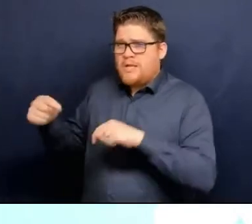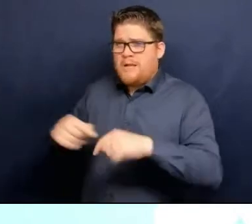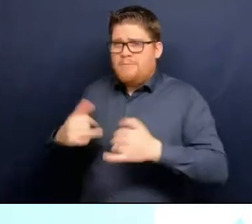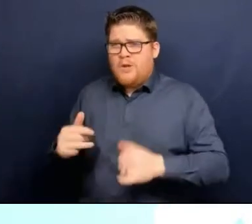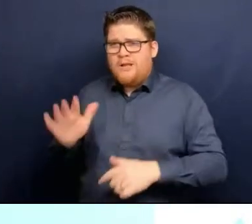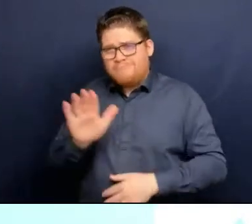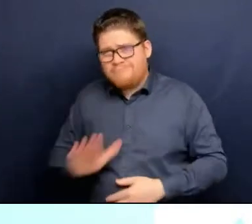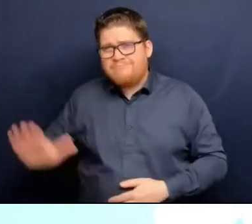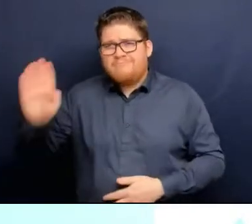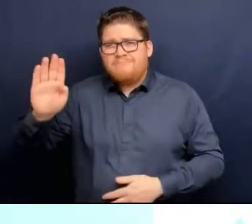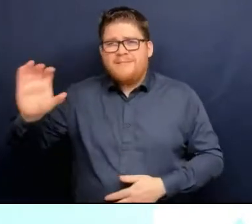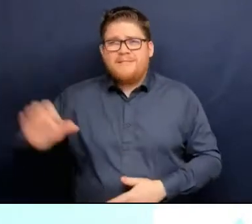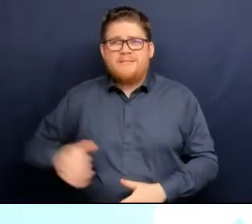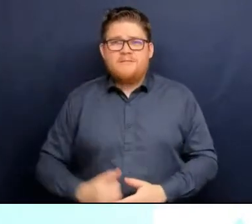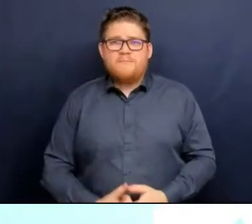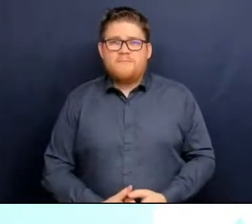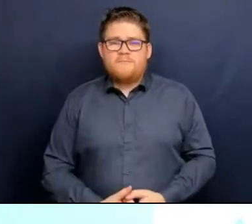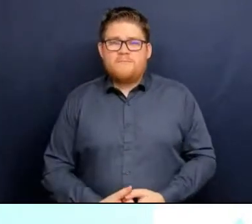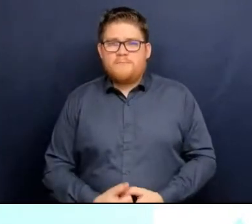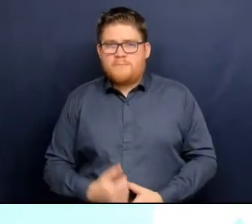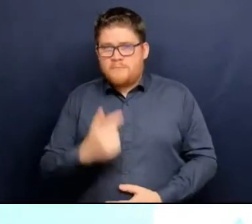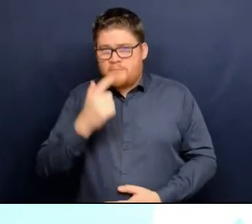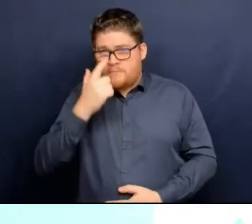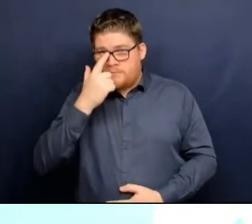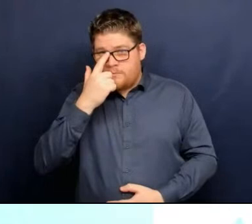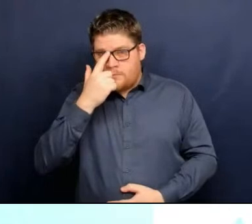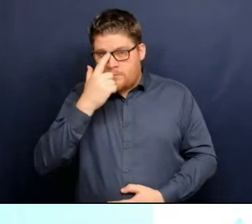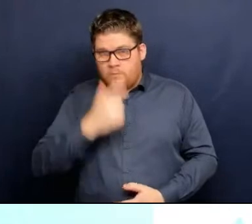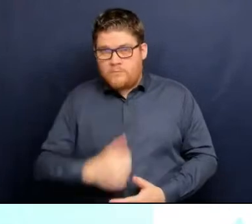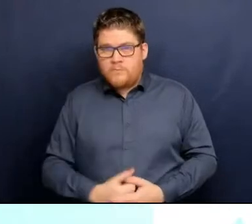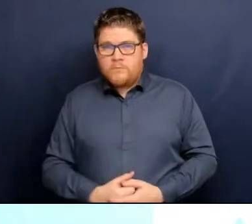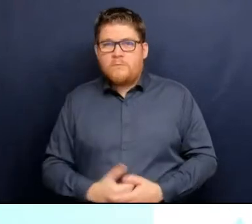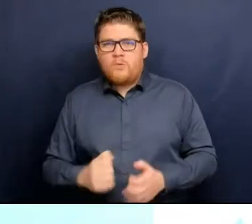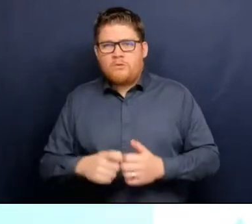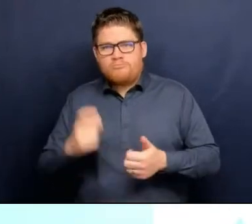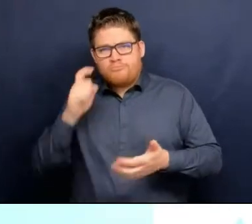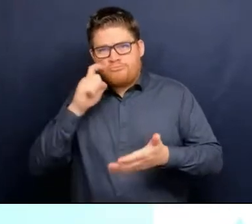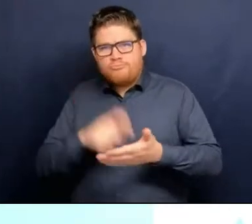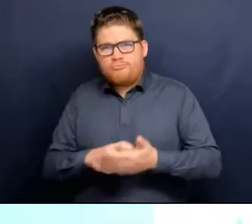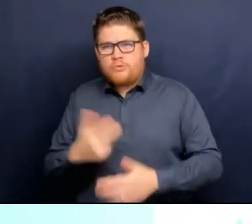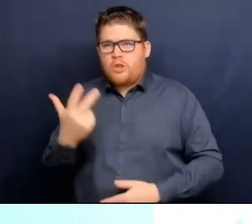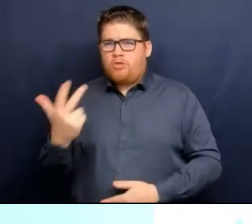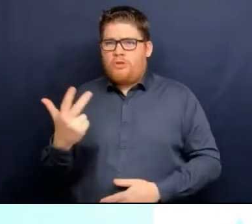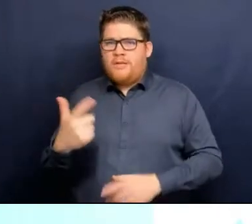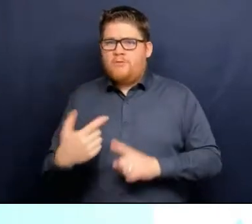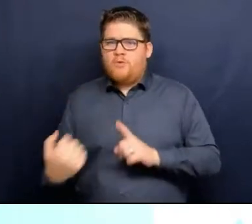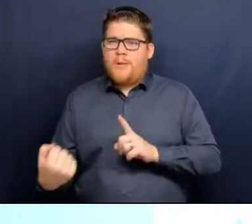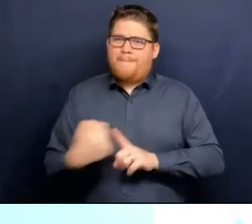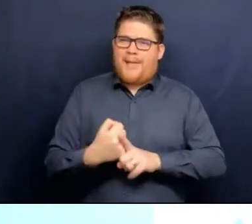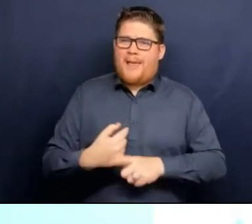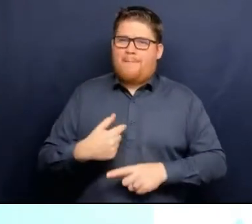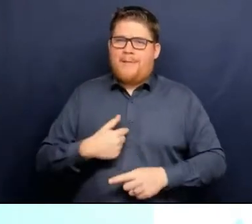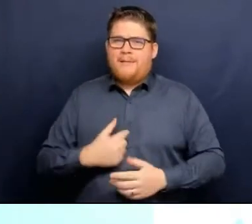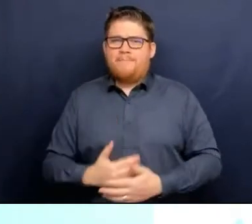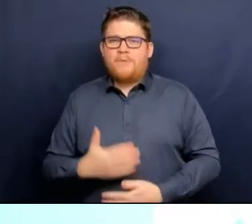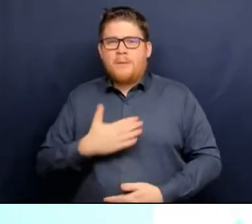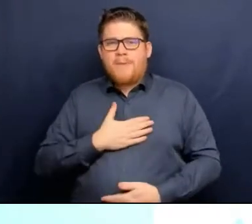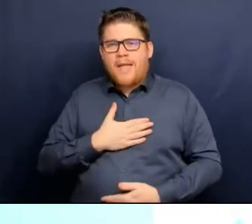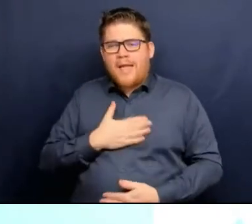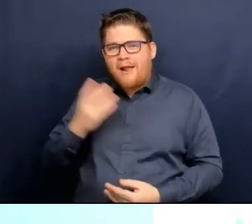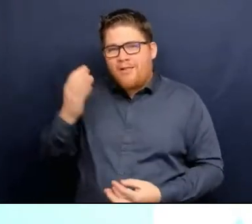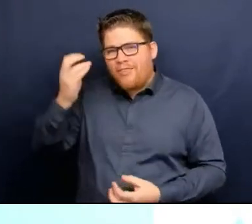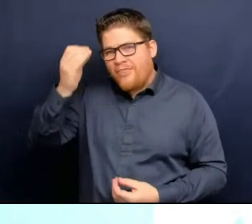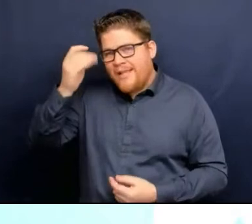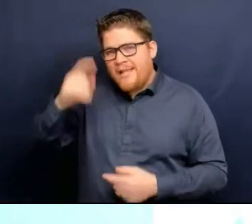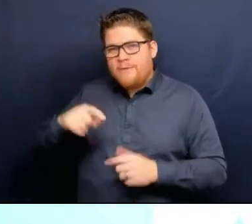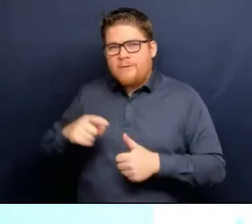challenges. I also want to acknowledge three people that had a profound impact on me over the evolution of my thinking on these